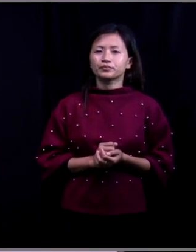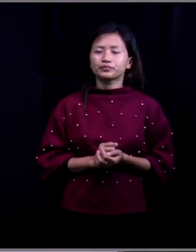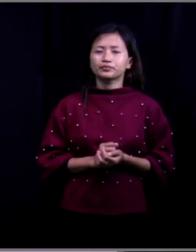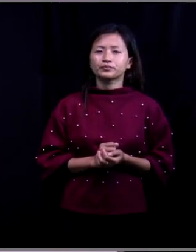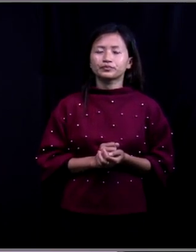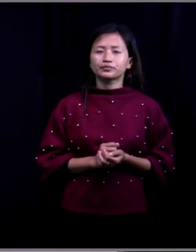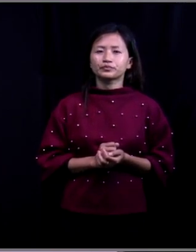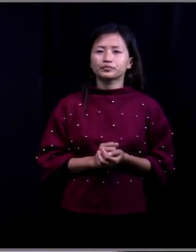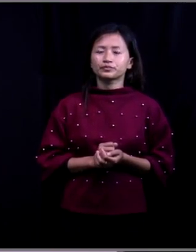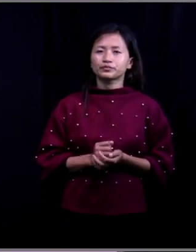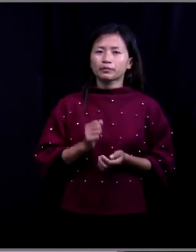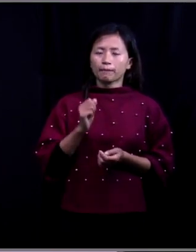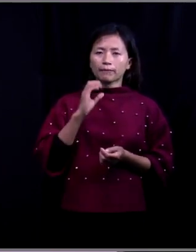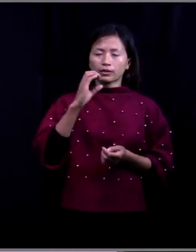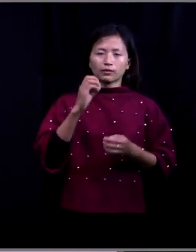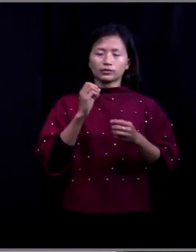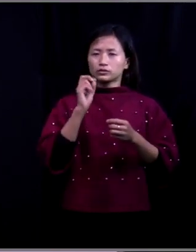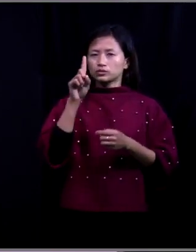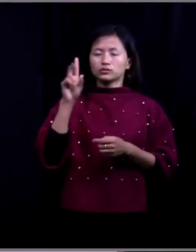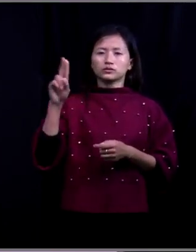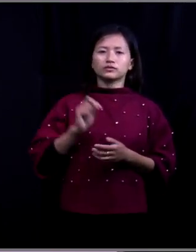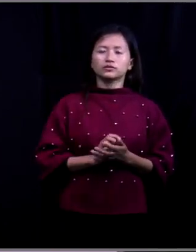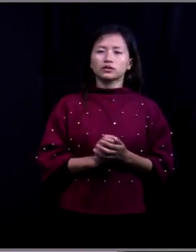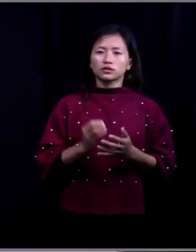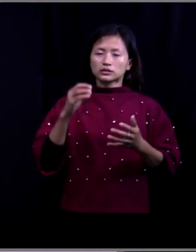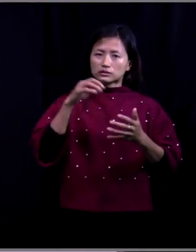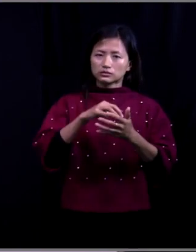this 12 grams of carbon-12 contains